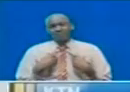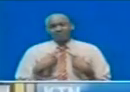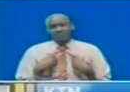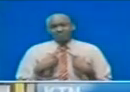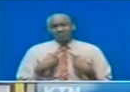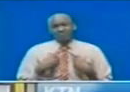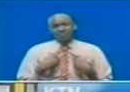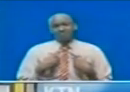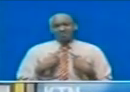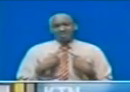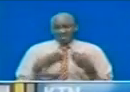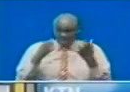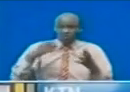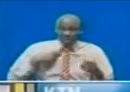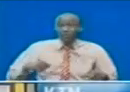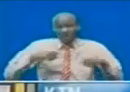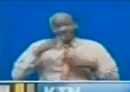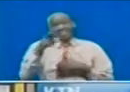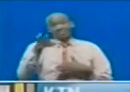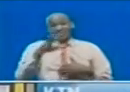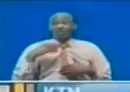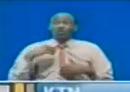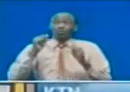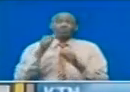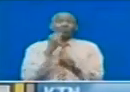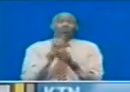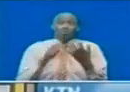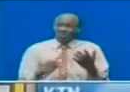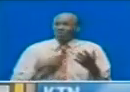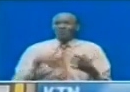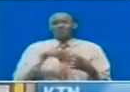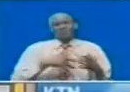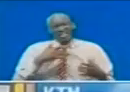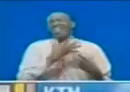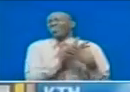not happening. Now when you live in this place, you become so desperate and so frustrated.